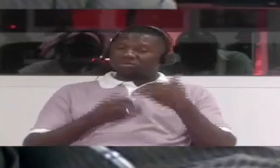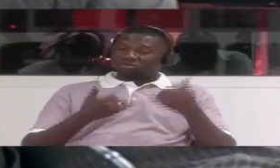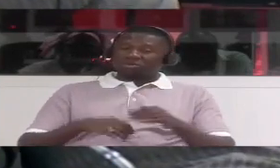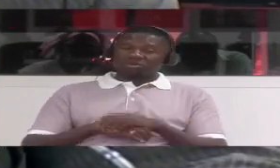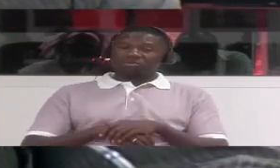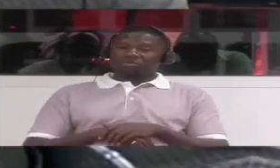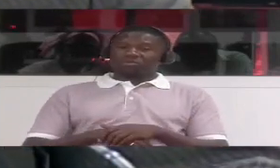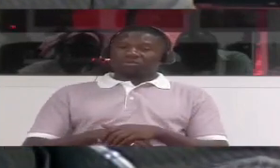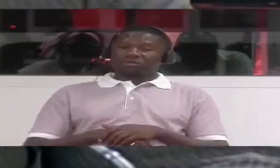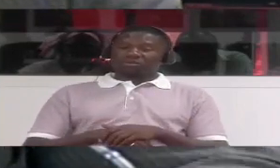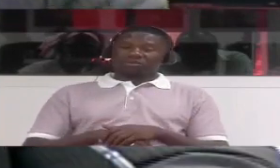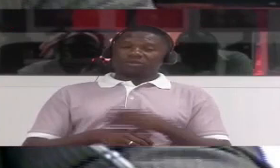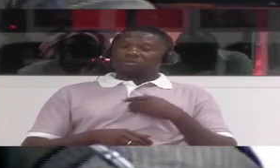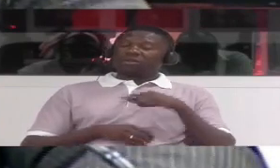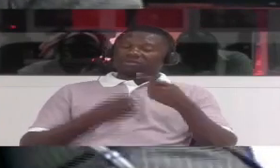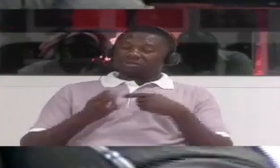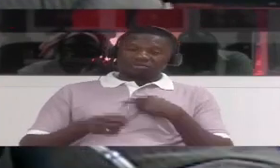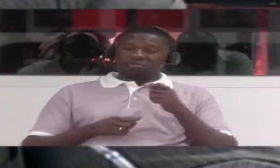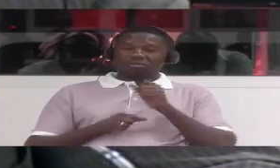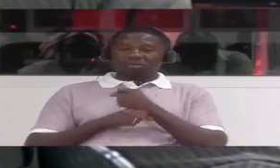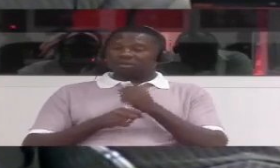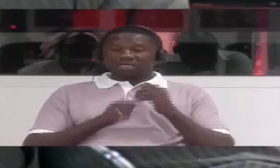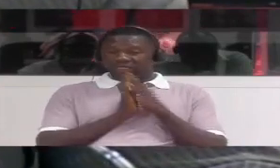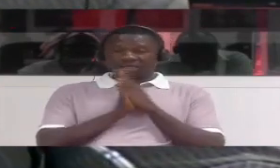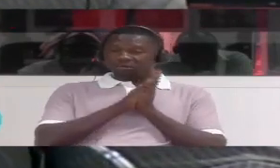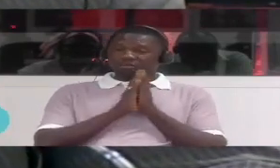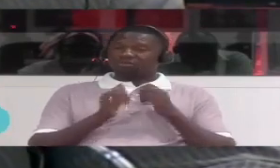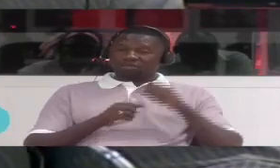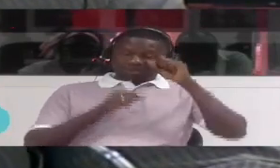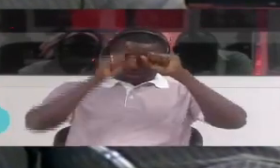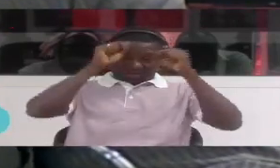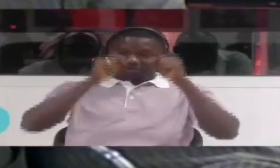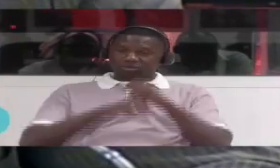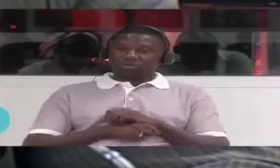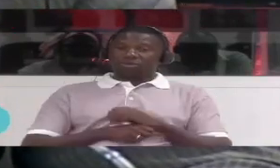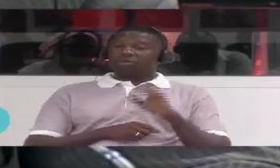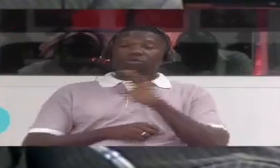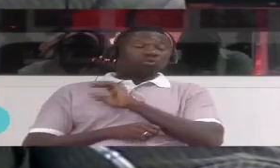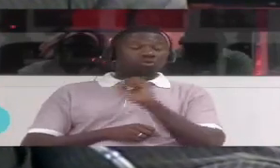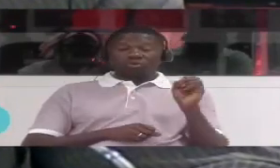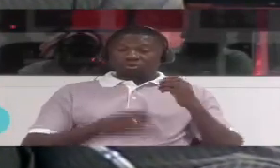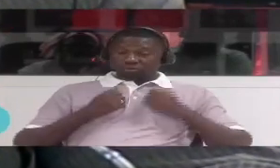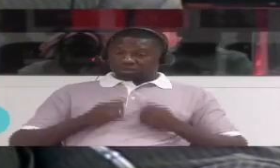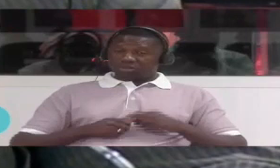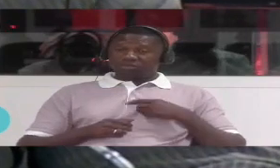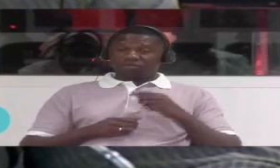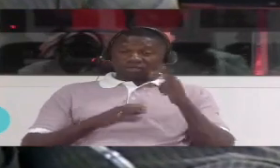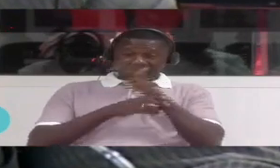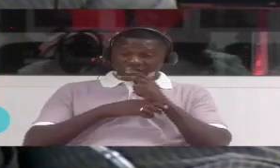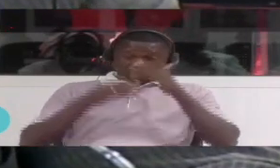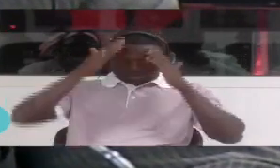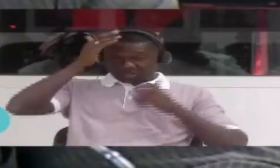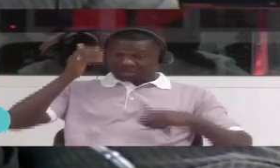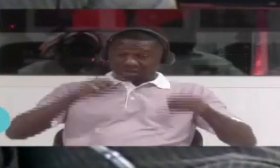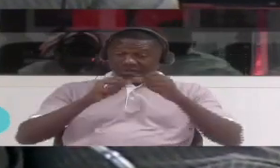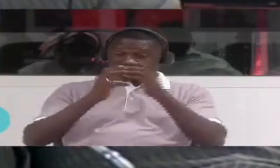Gambia. Suddenly, I was made an enemy of the state. Nobody in the security system would like to talk to me for long. People told me your